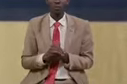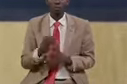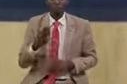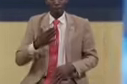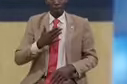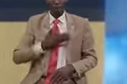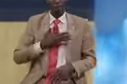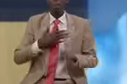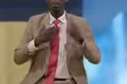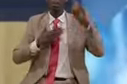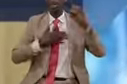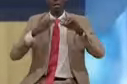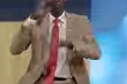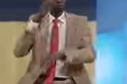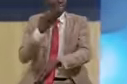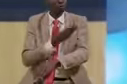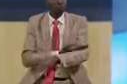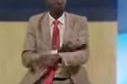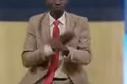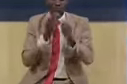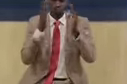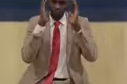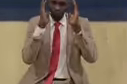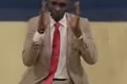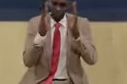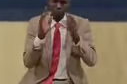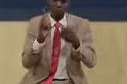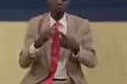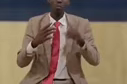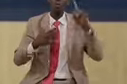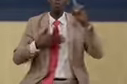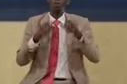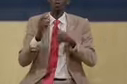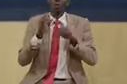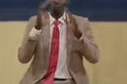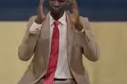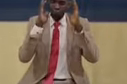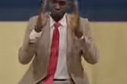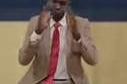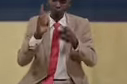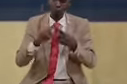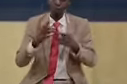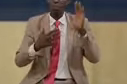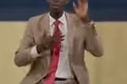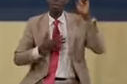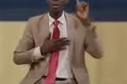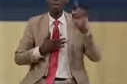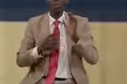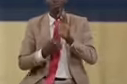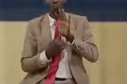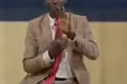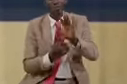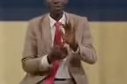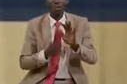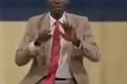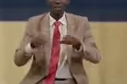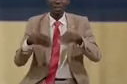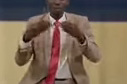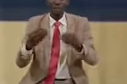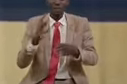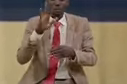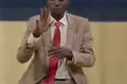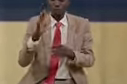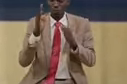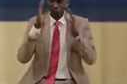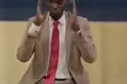son, attend to my words, attend to my revelation, incline thine ear